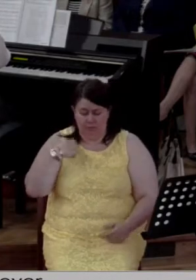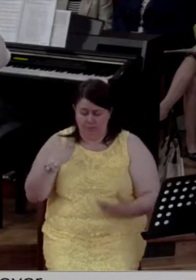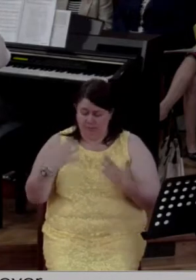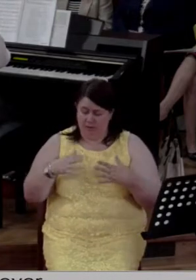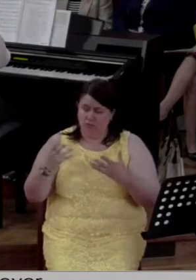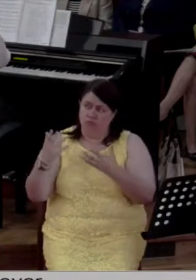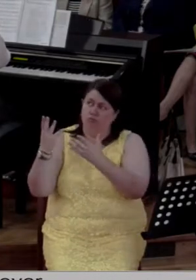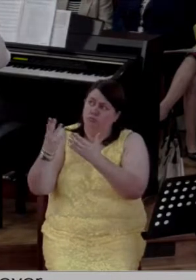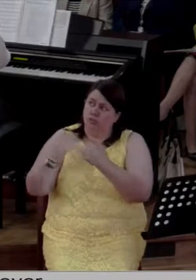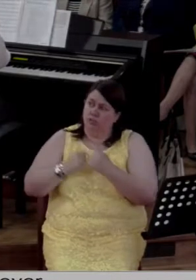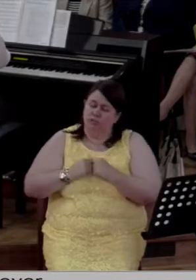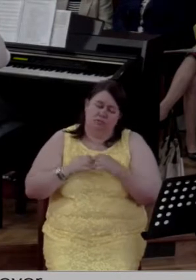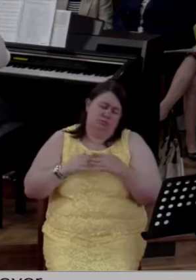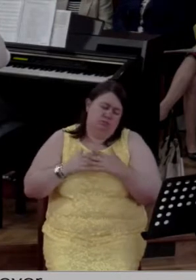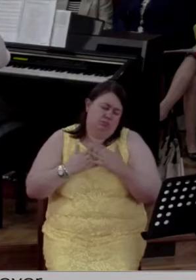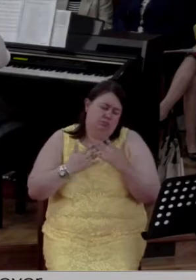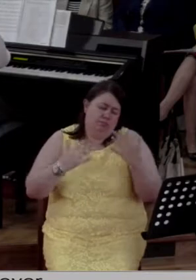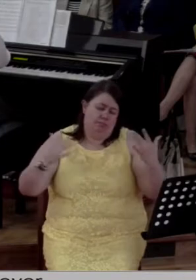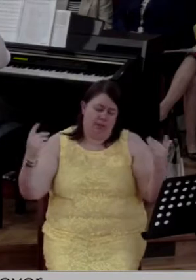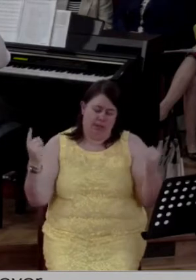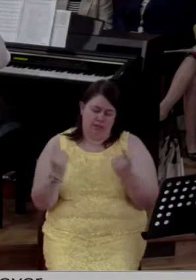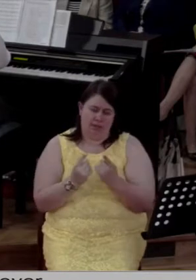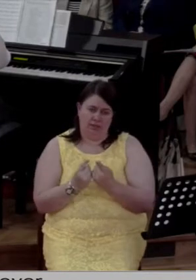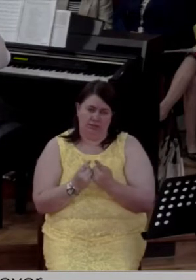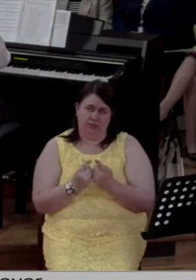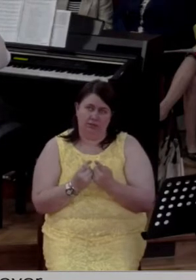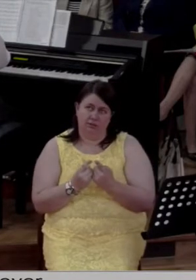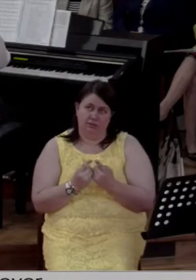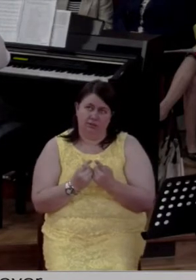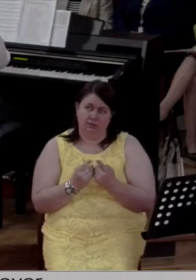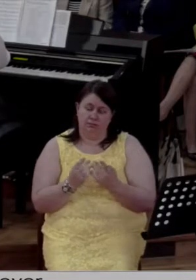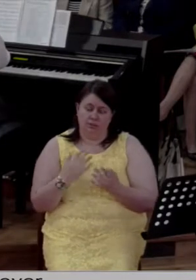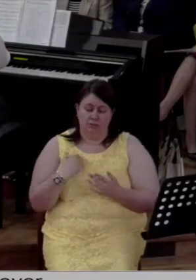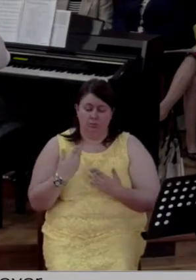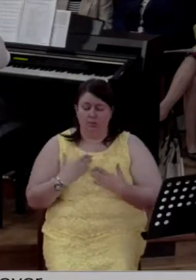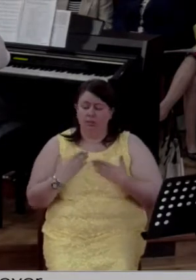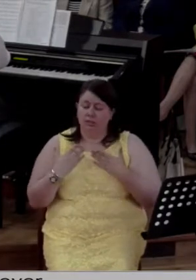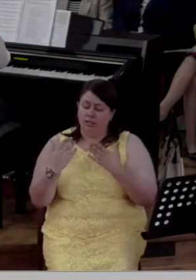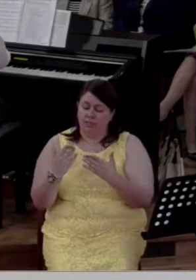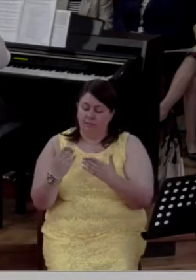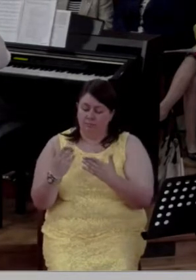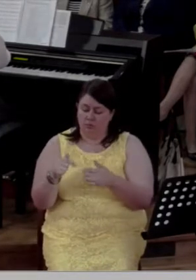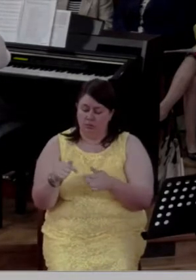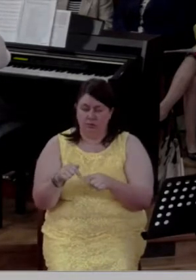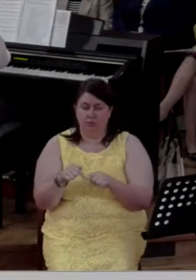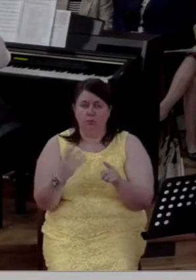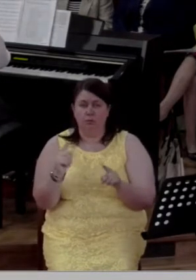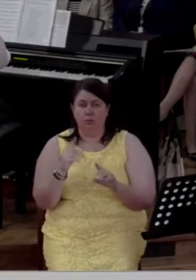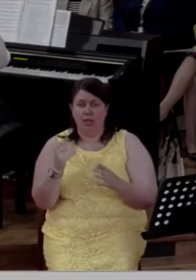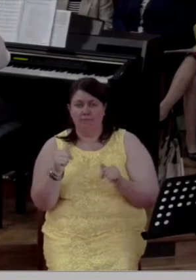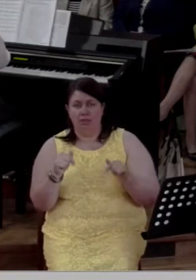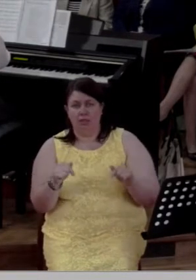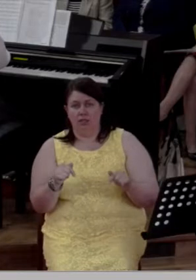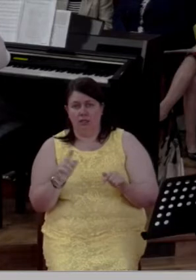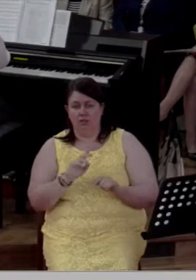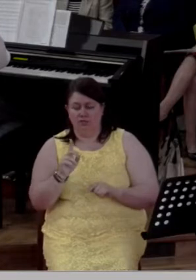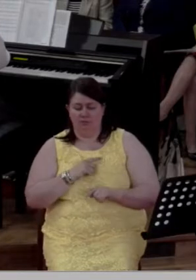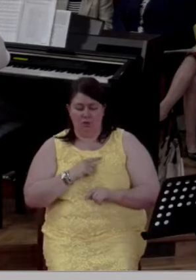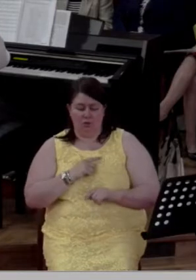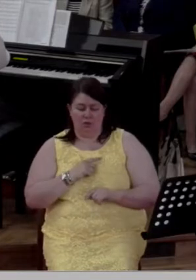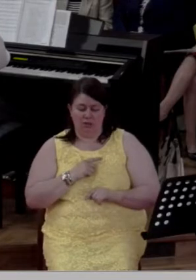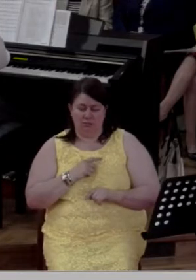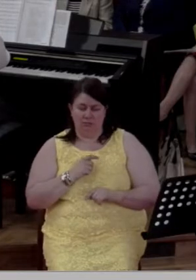received from your loving hand. But we bring you these gifts, not as a settling of a